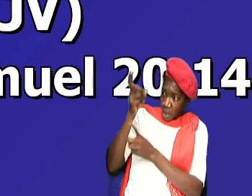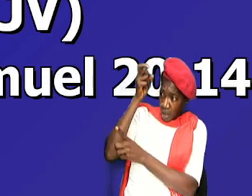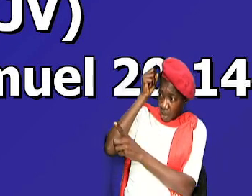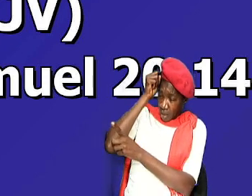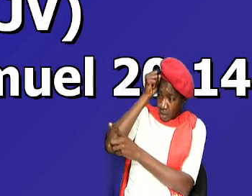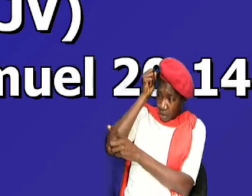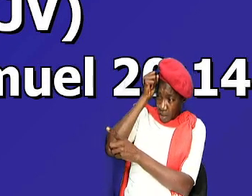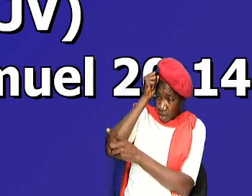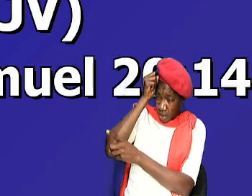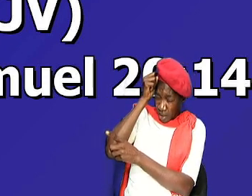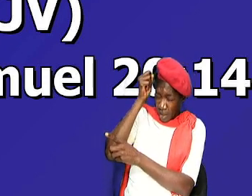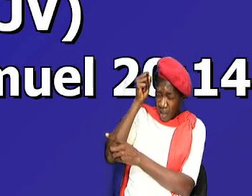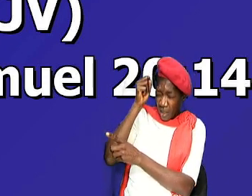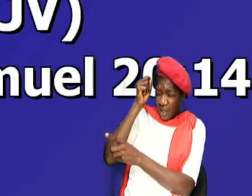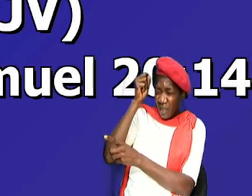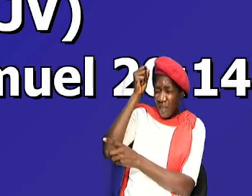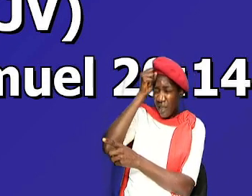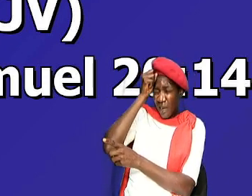Saul wept.